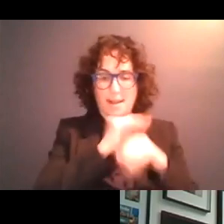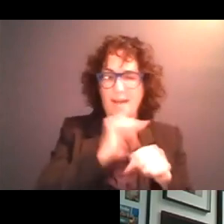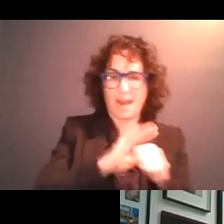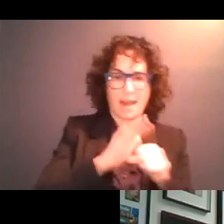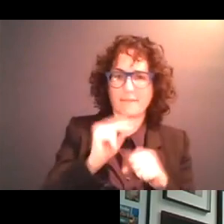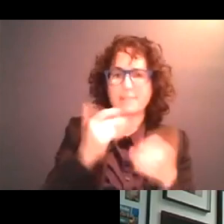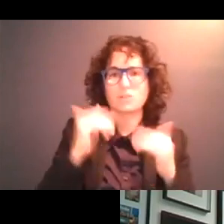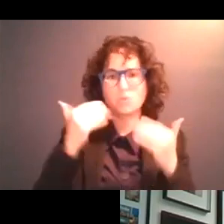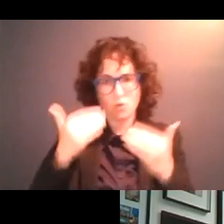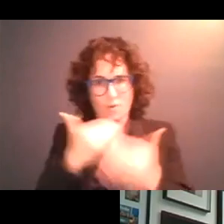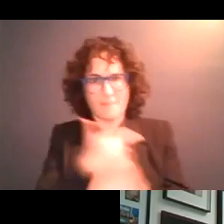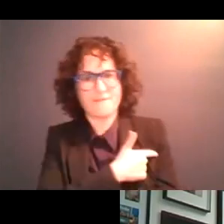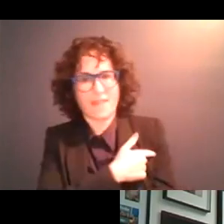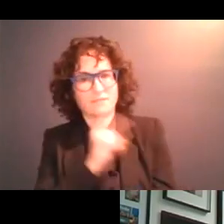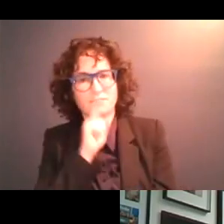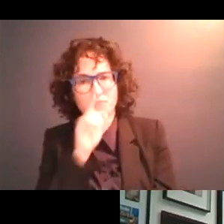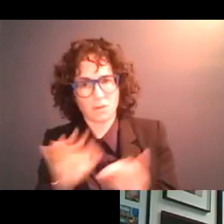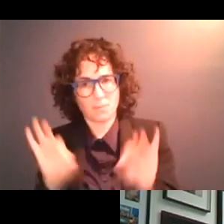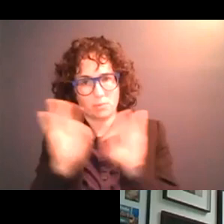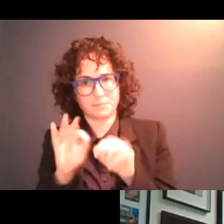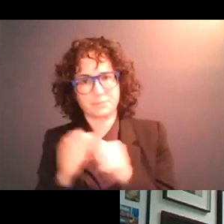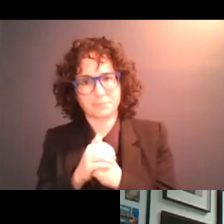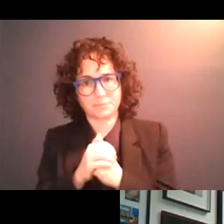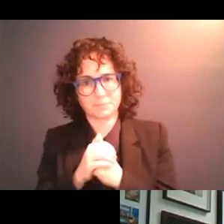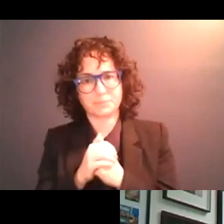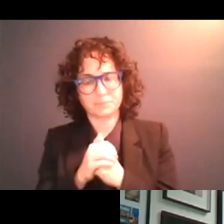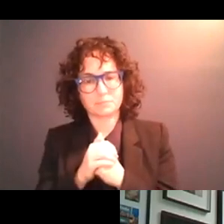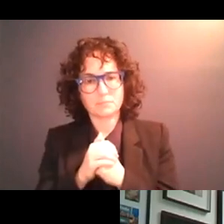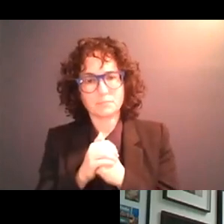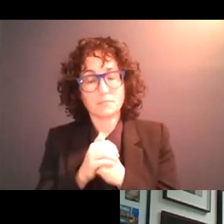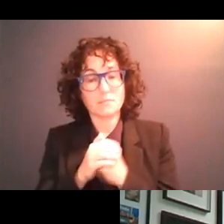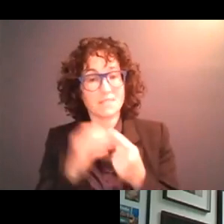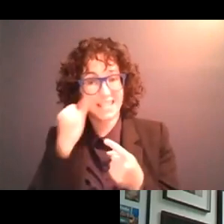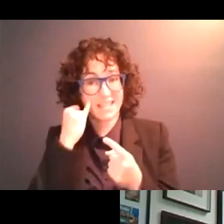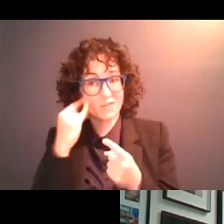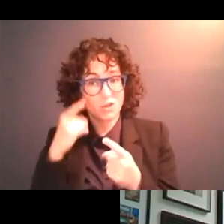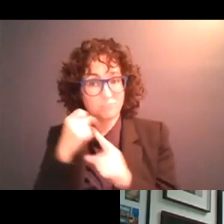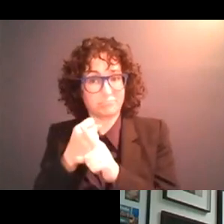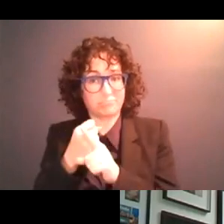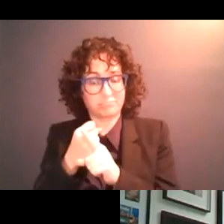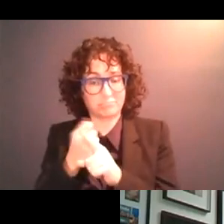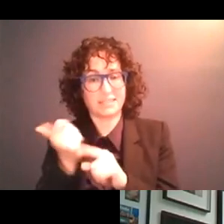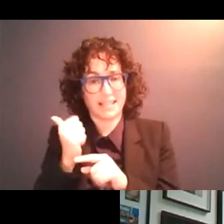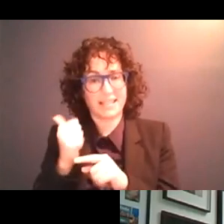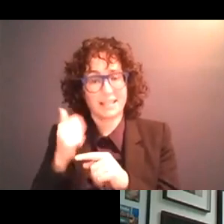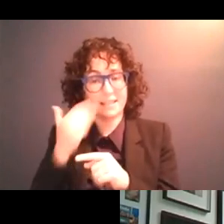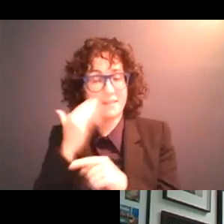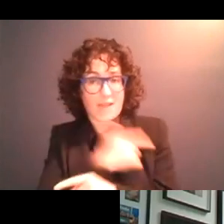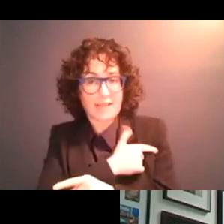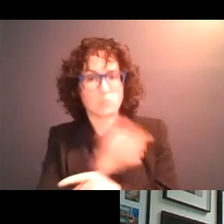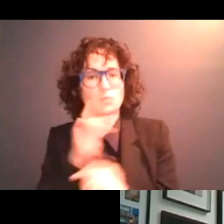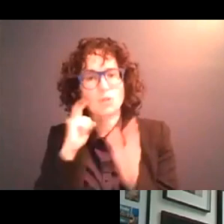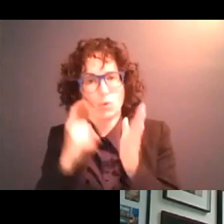getting vaccinated is very important. And if you got any of these vaccines, you will notice